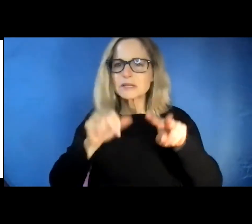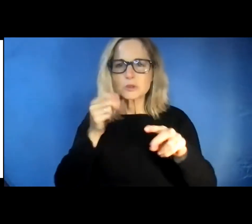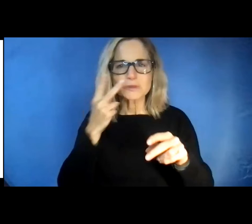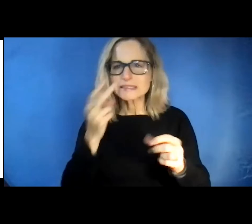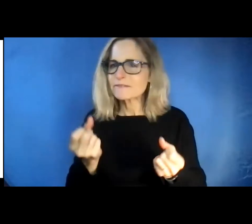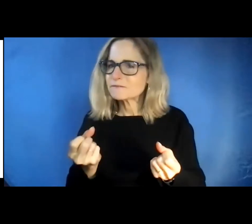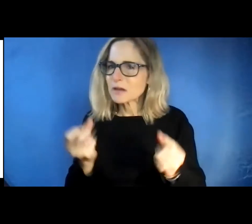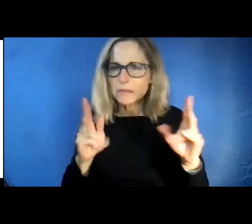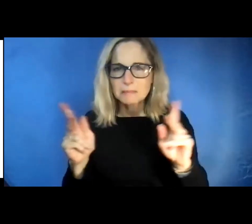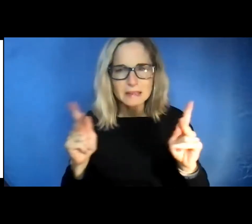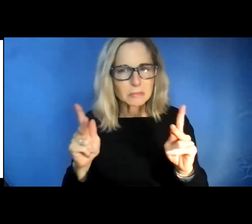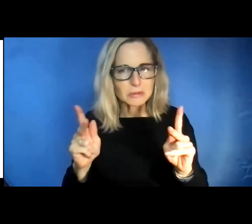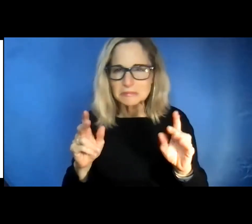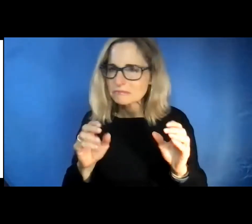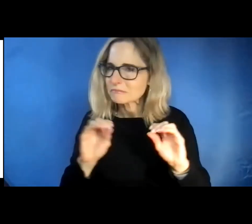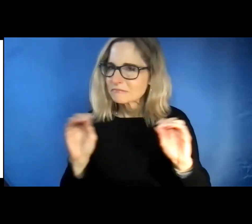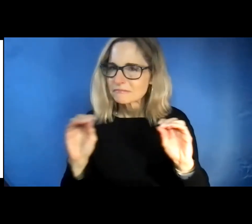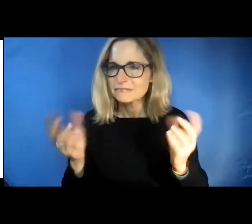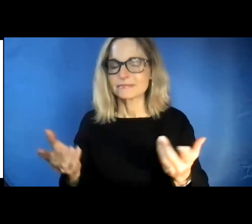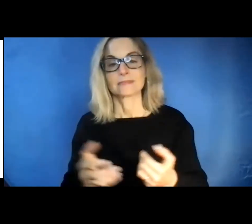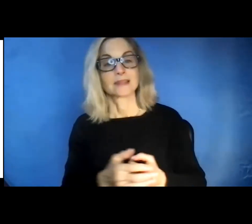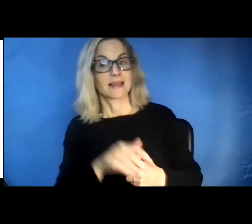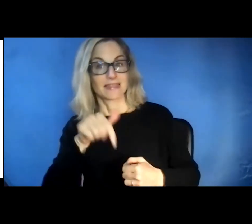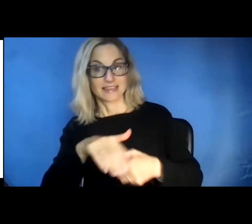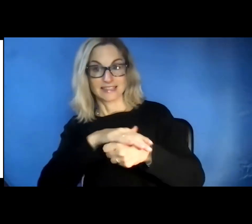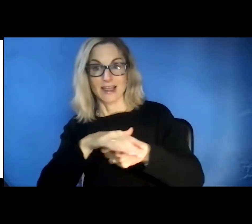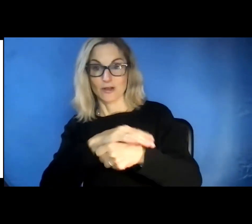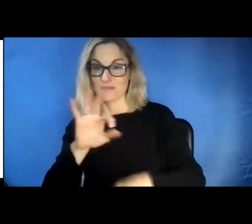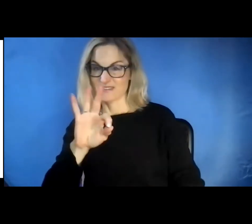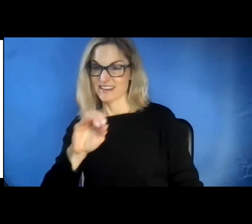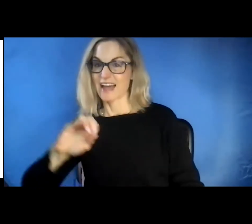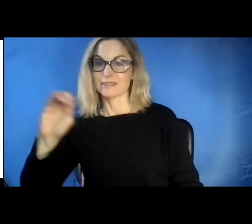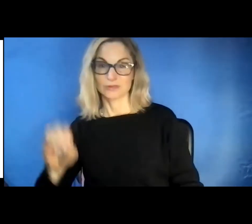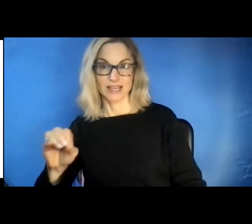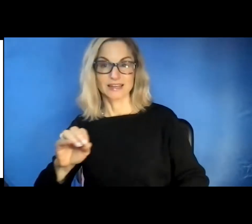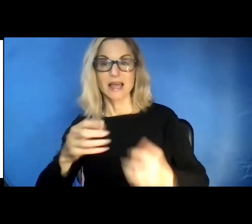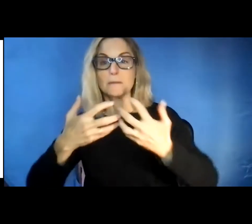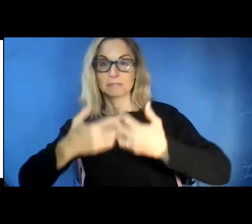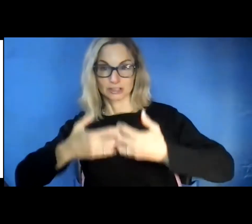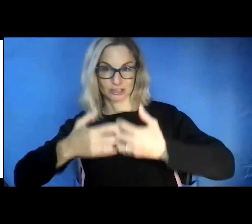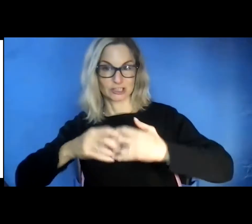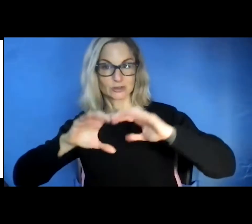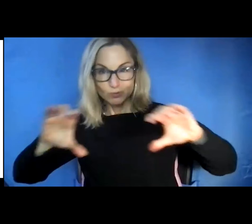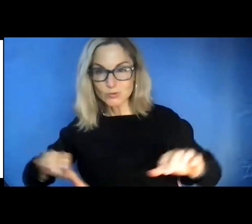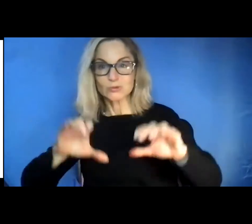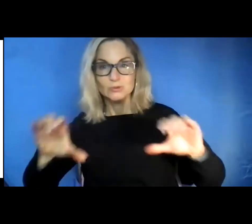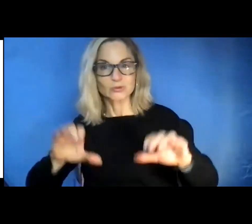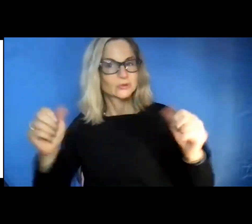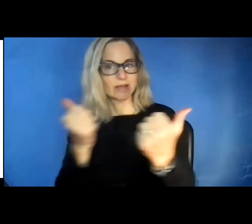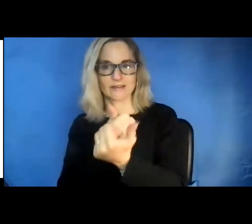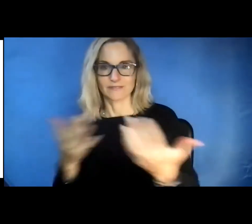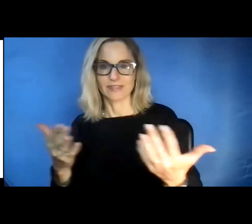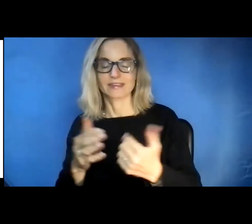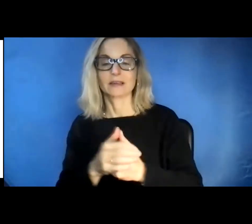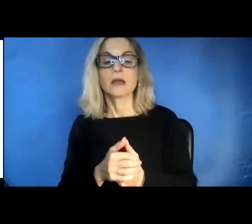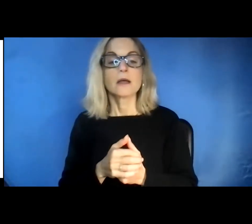labor in this part of the factory. This area is actually about 90% automated. Now, not every part of the factory is that way, but the way